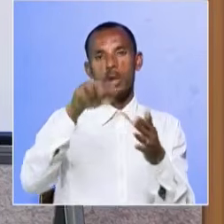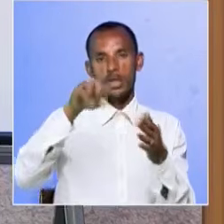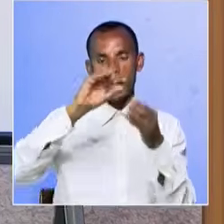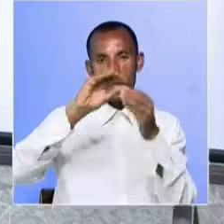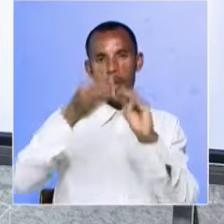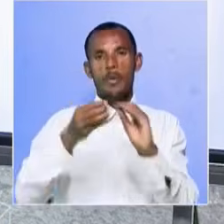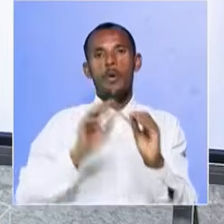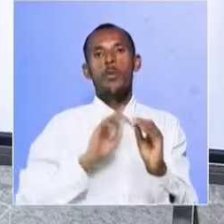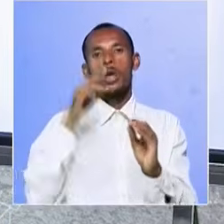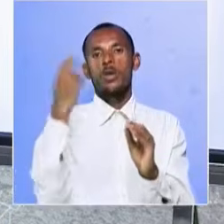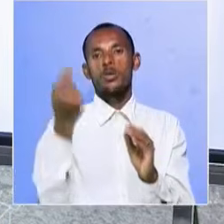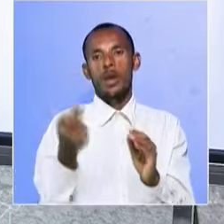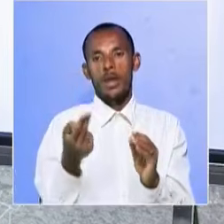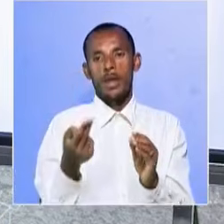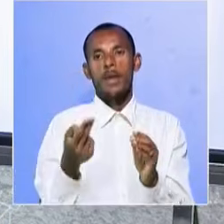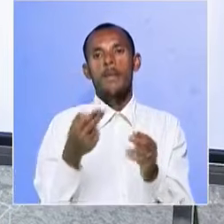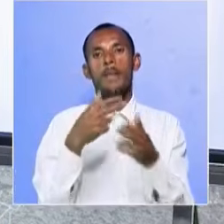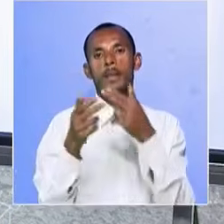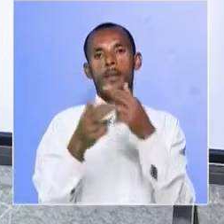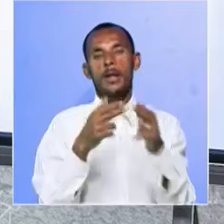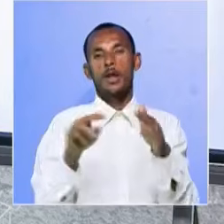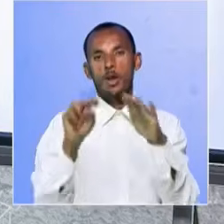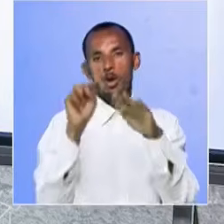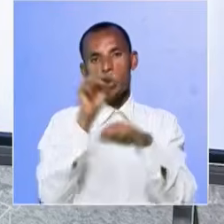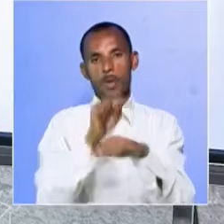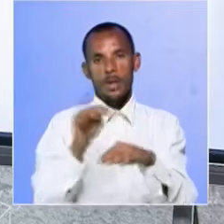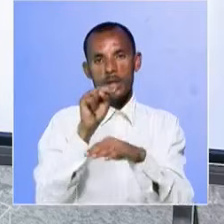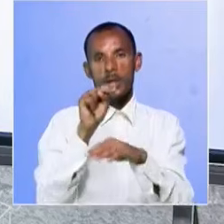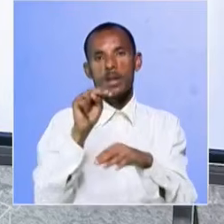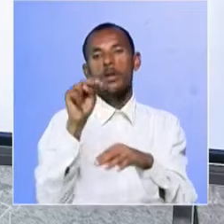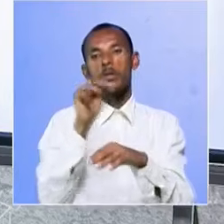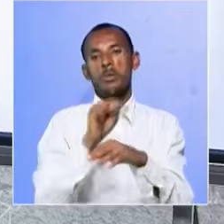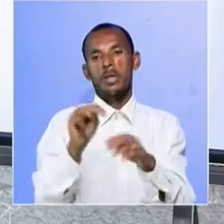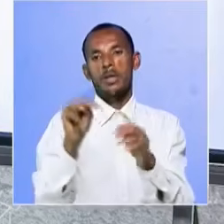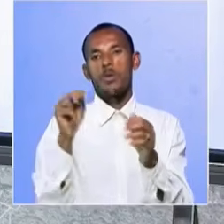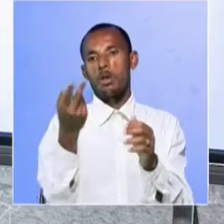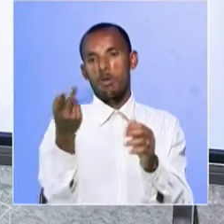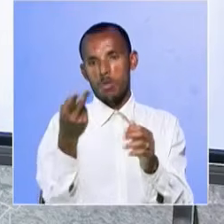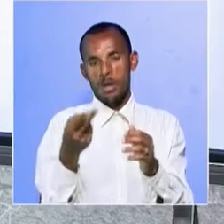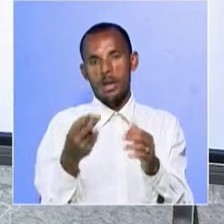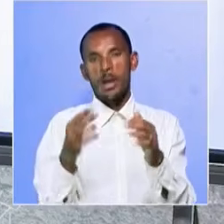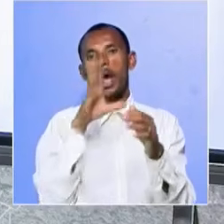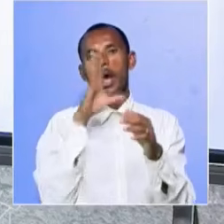we usually multiply numerators with numerators and